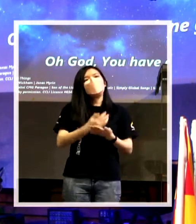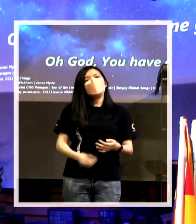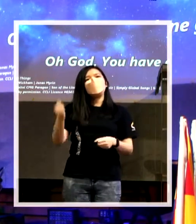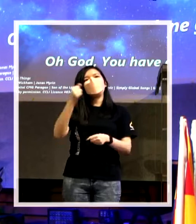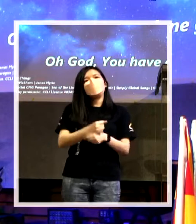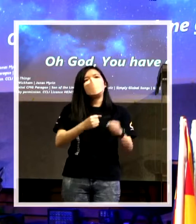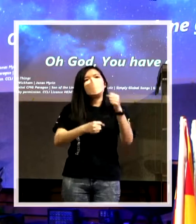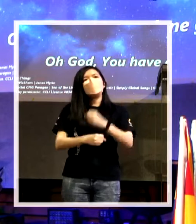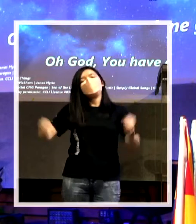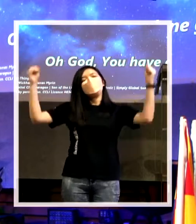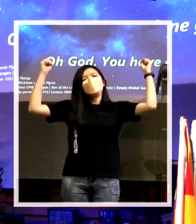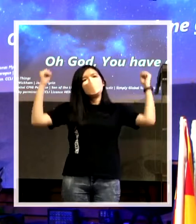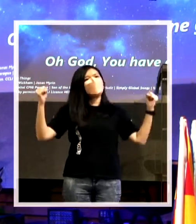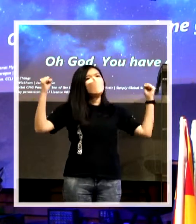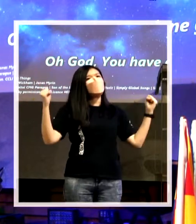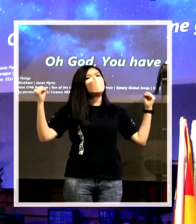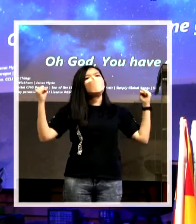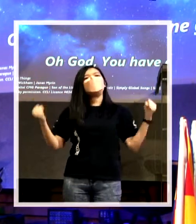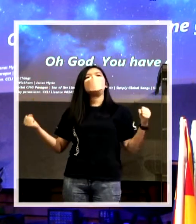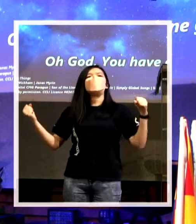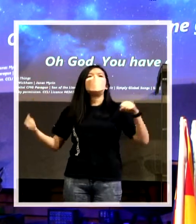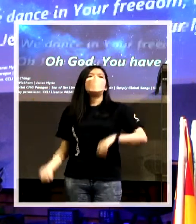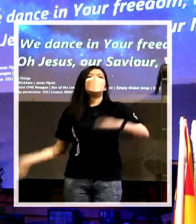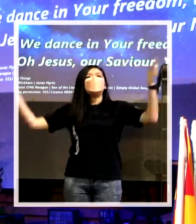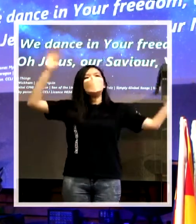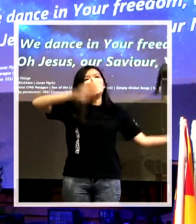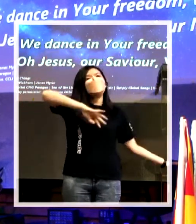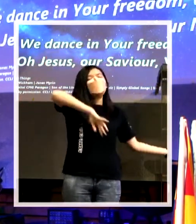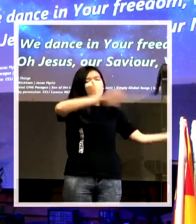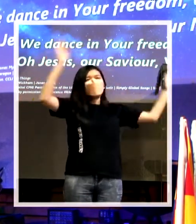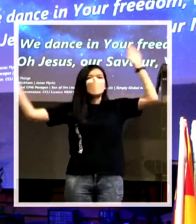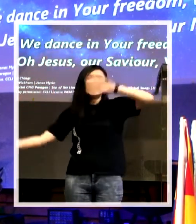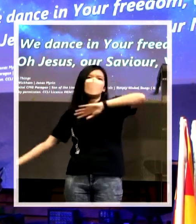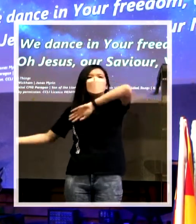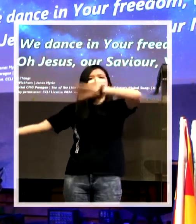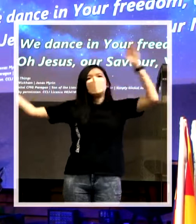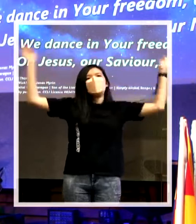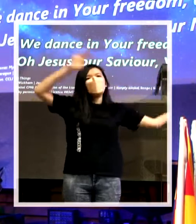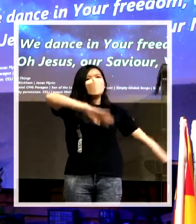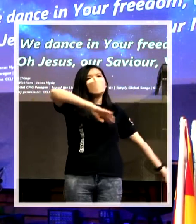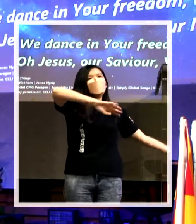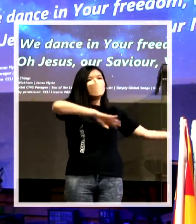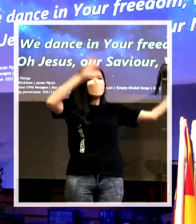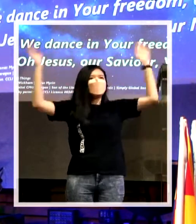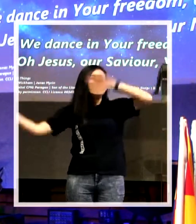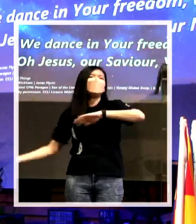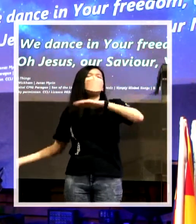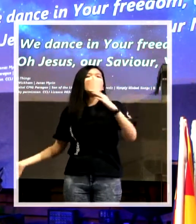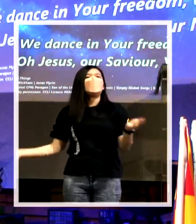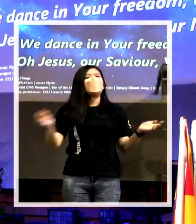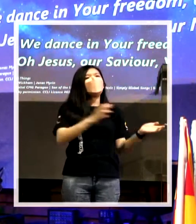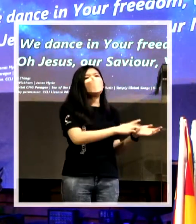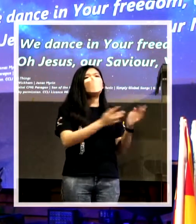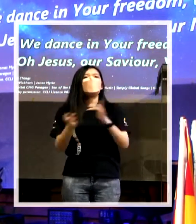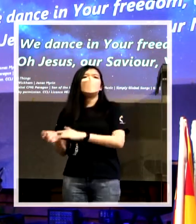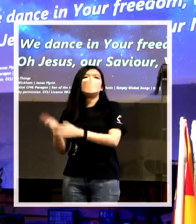God, you have done great things. We dance in your freedom, awake and alive.